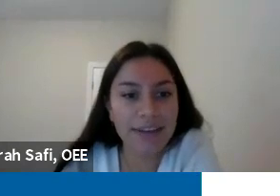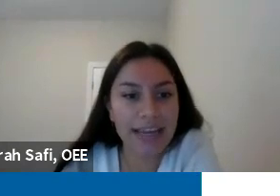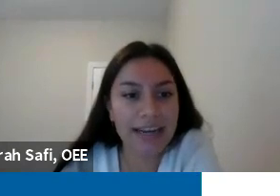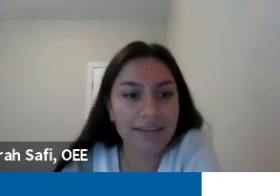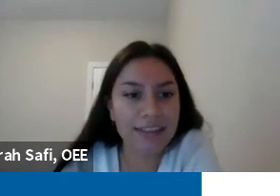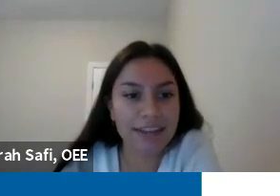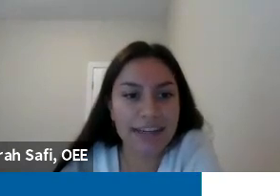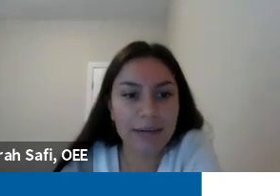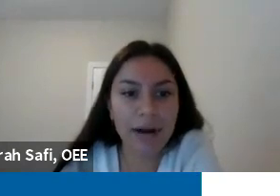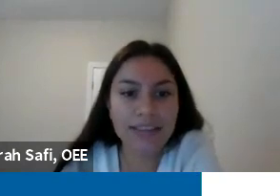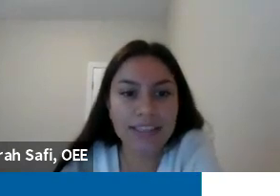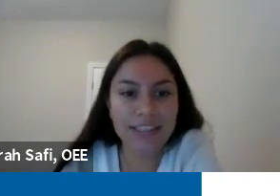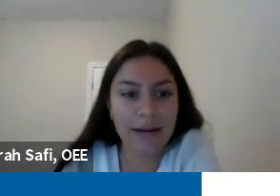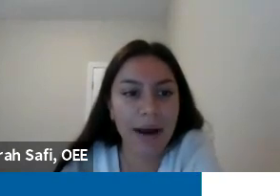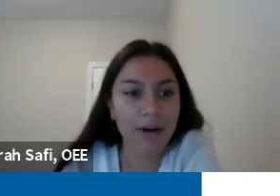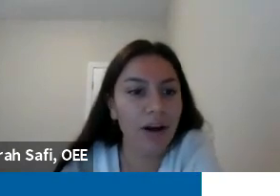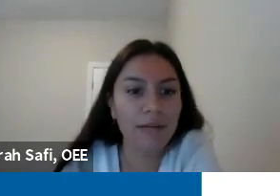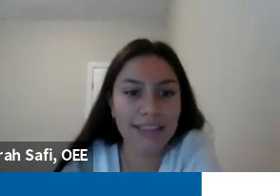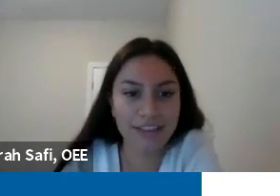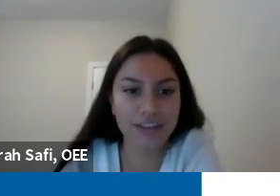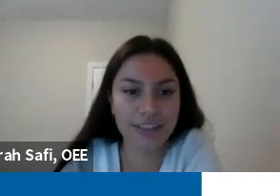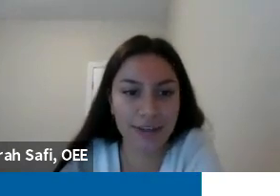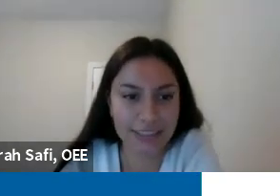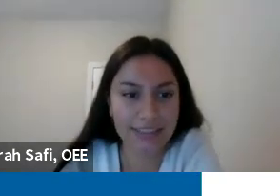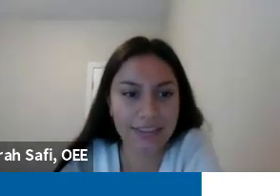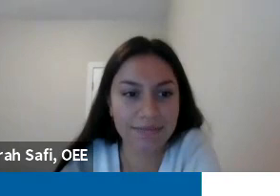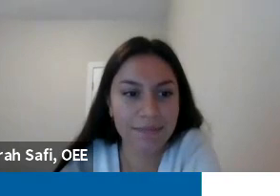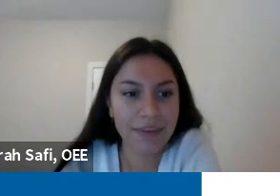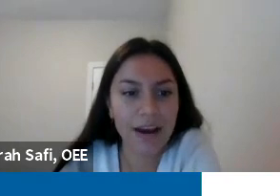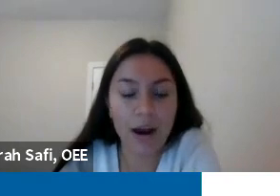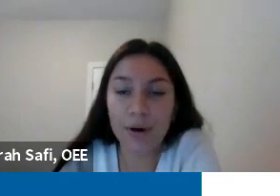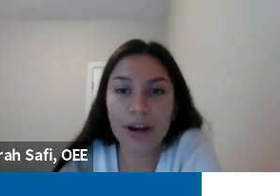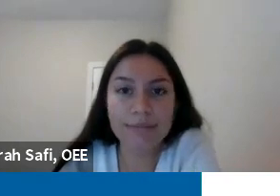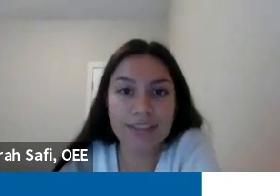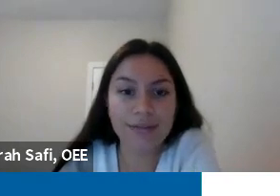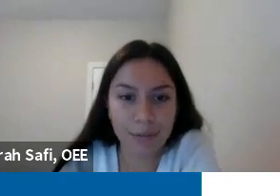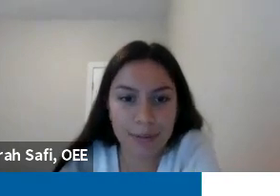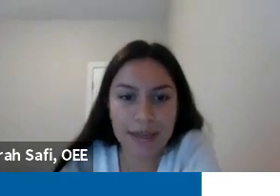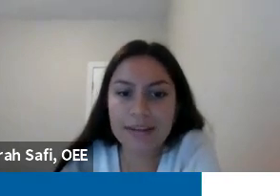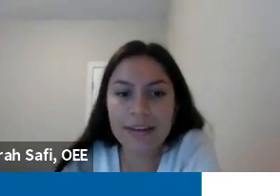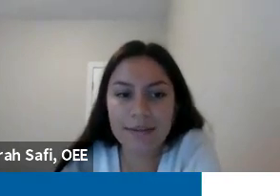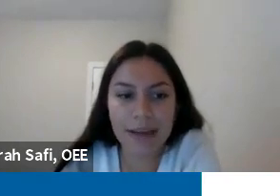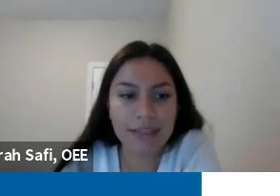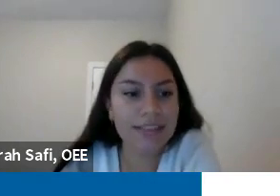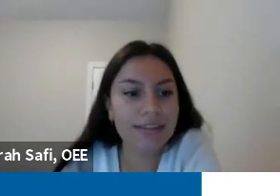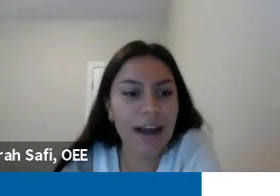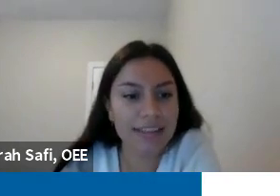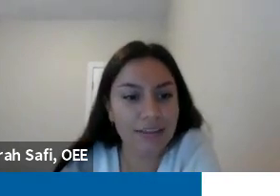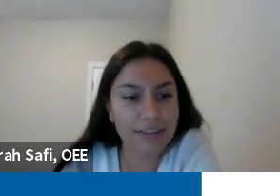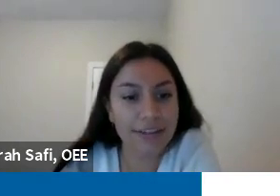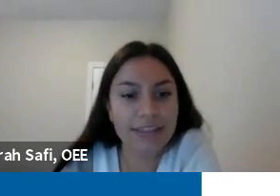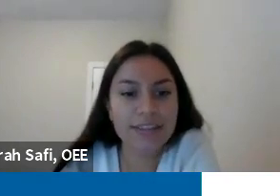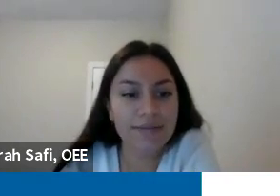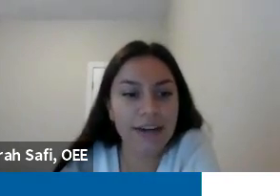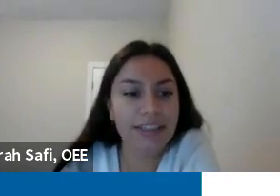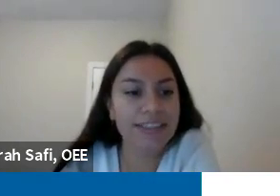supporting, advocating, and facilitating policies that empower all Massachusetts residents. Our programs serve women, families, high